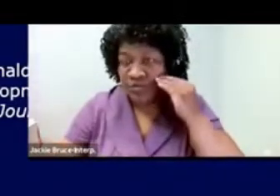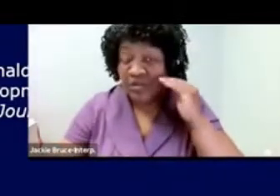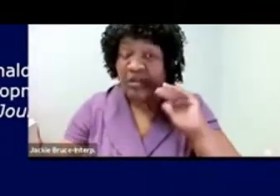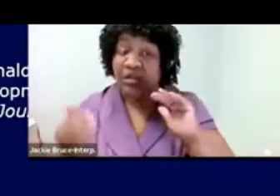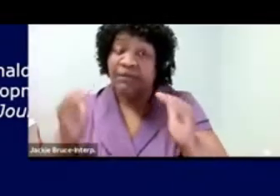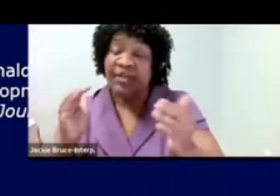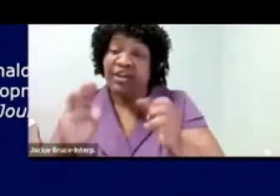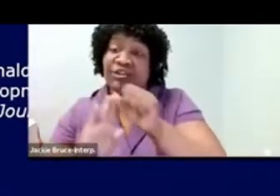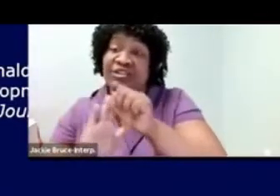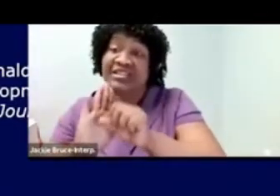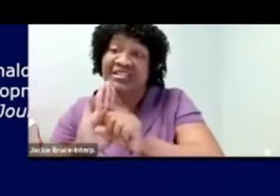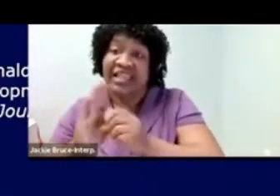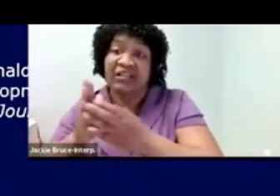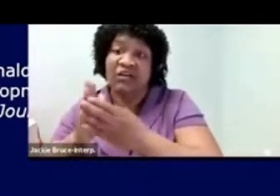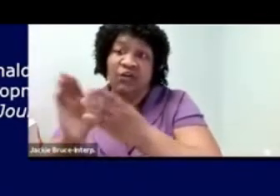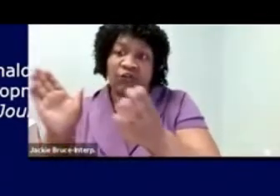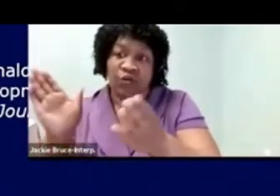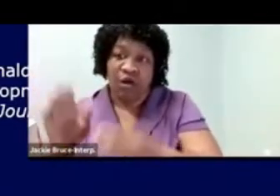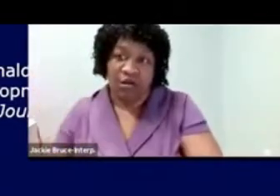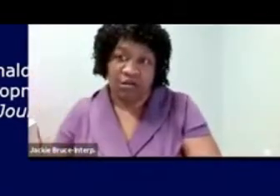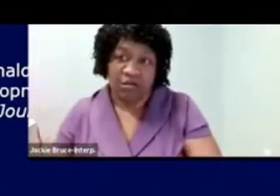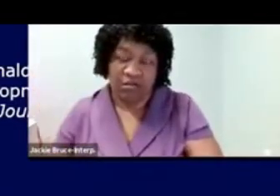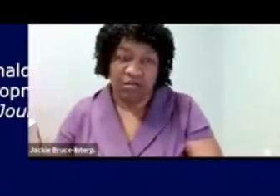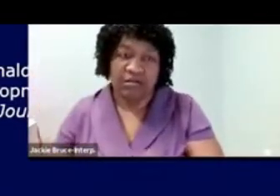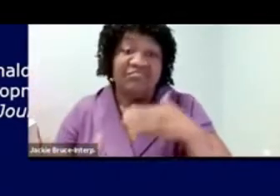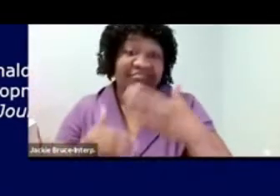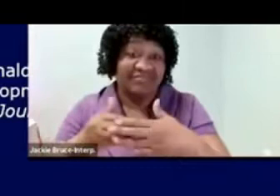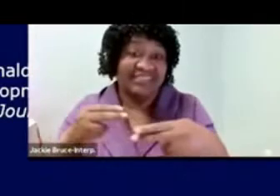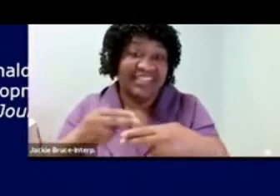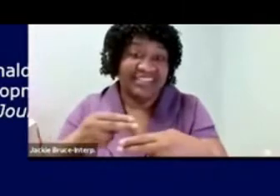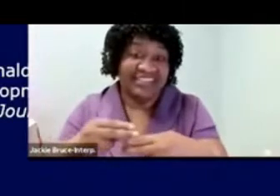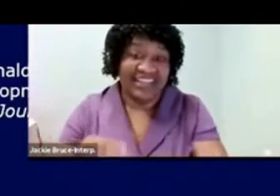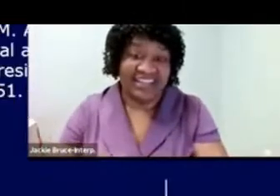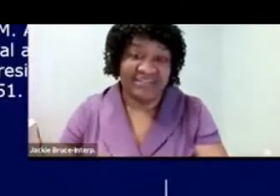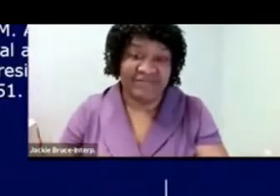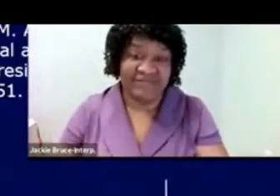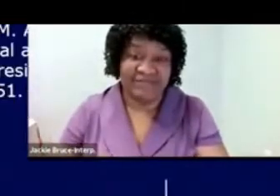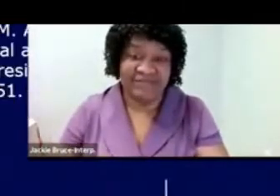to the state overall. Next slide, please.